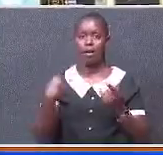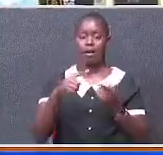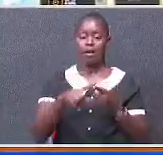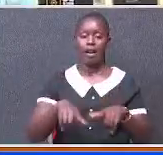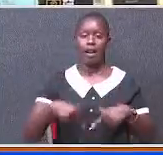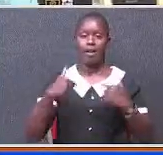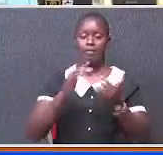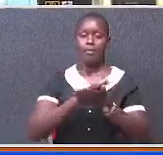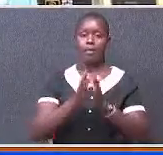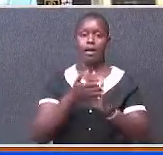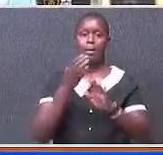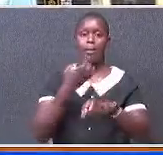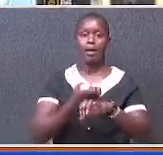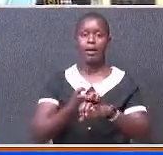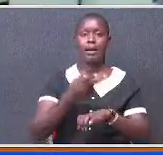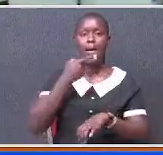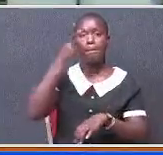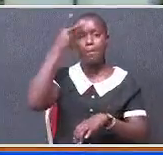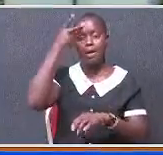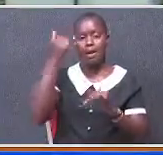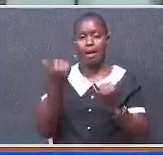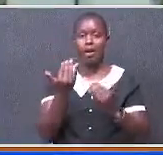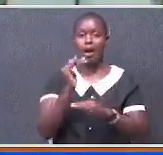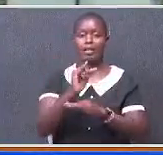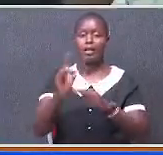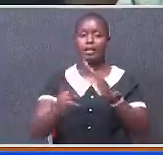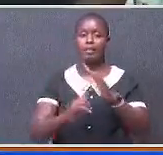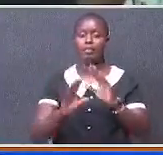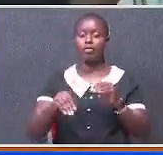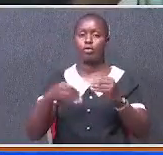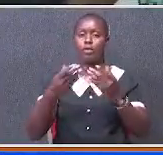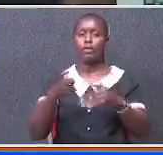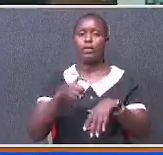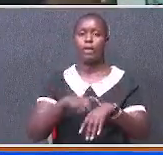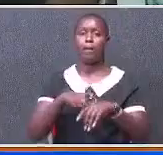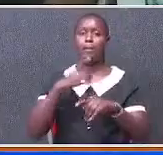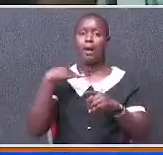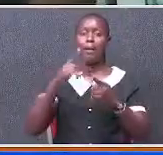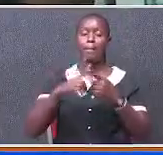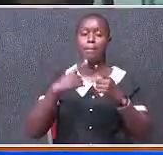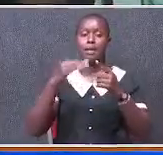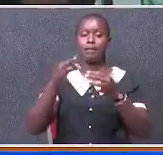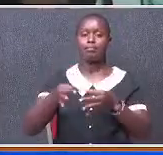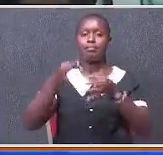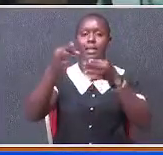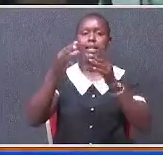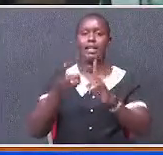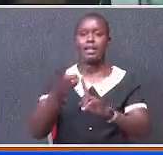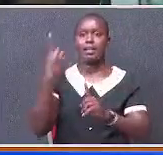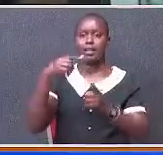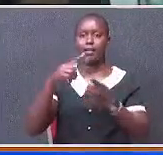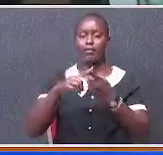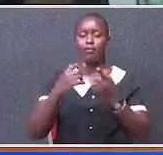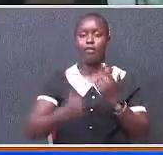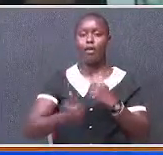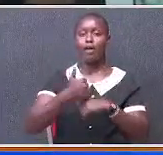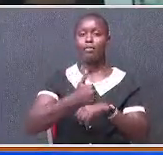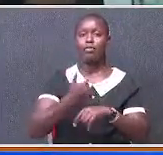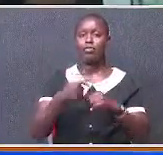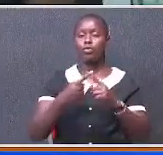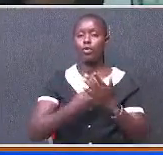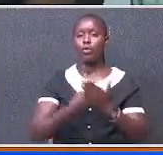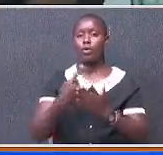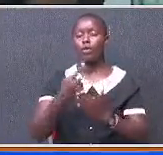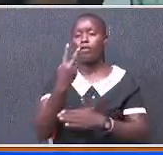mno. Parents are now calling on the ministry to give them more time by rescheduling the dates for admission to the week of 5th February and